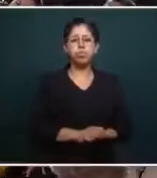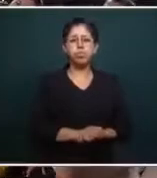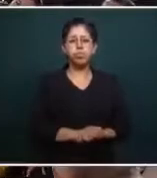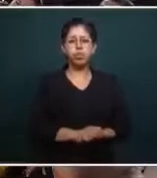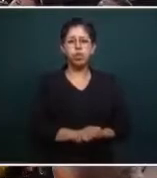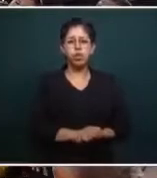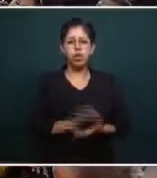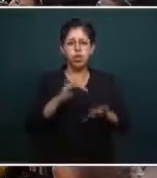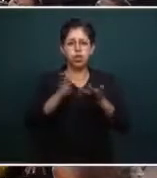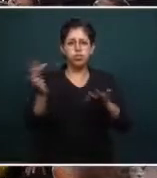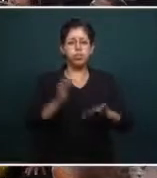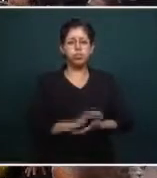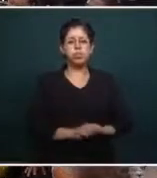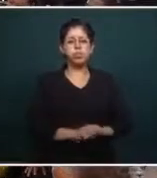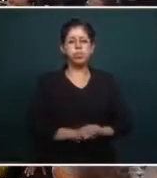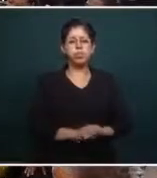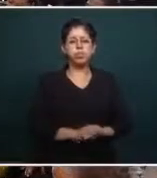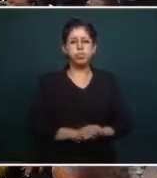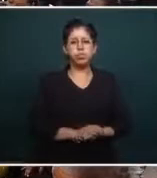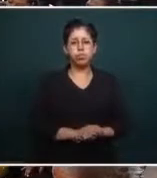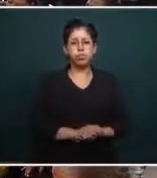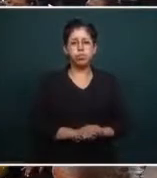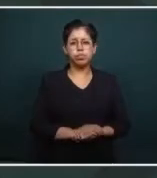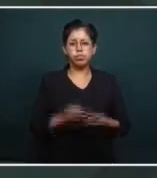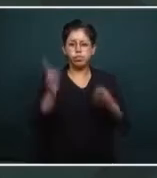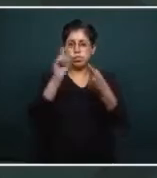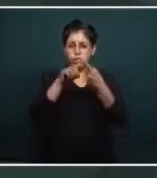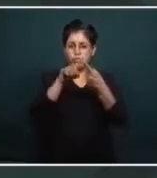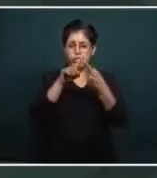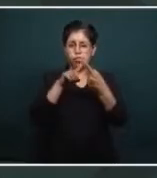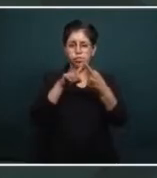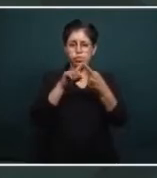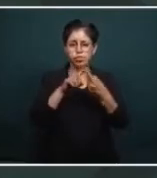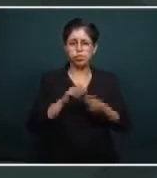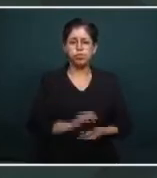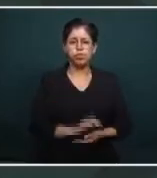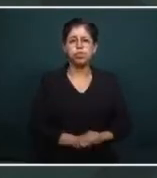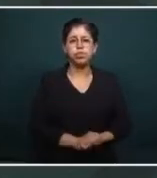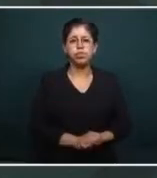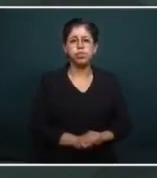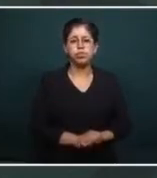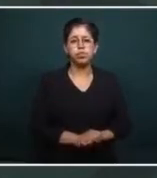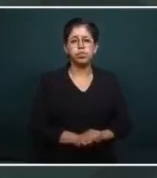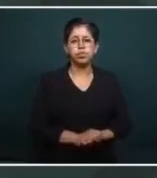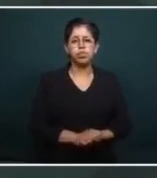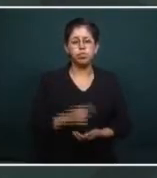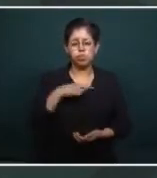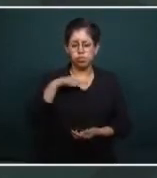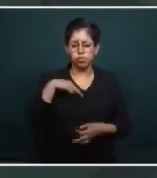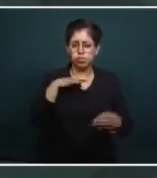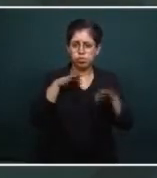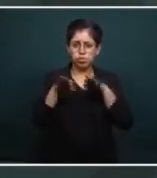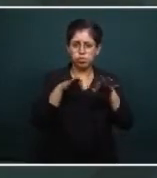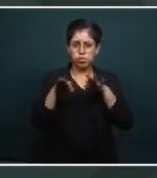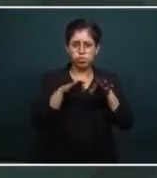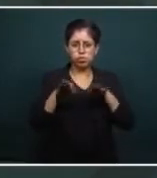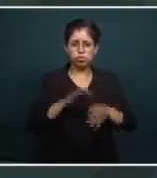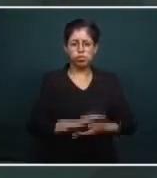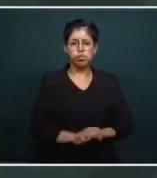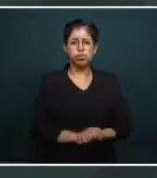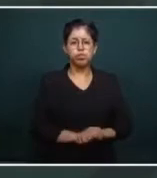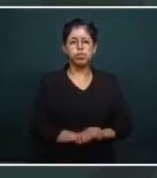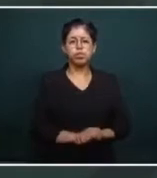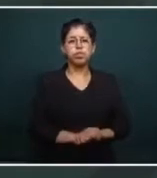Mexico, Gracias. Bueno, acerca de City lo of Mexico. primero, So regarding the estamos, first thing, we are trabajando en un plan working on a plan